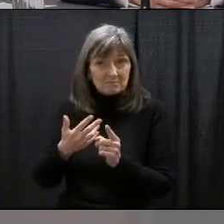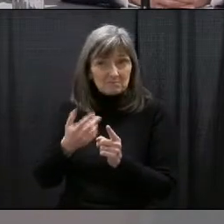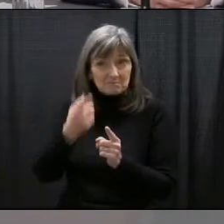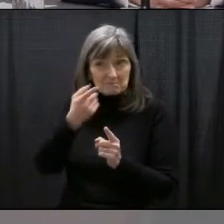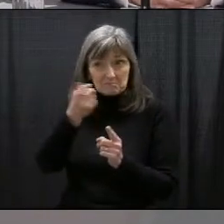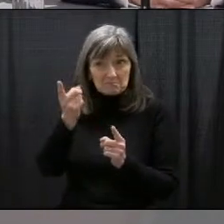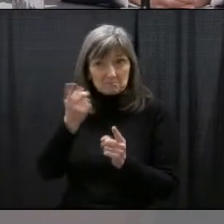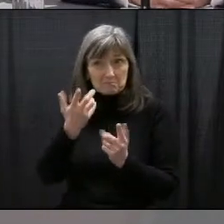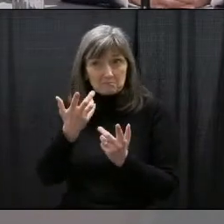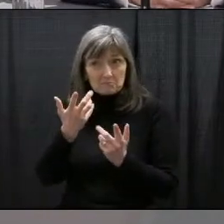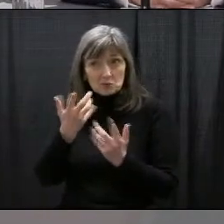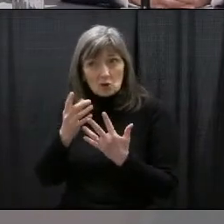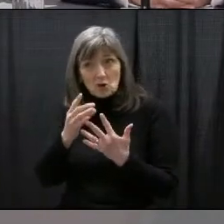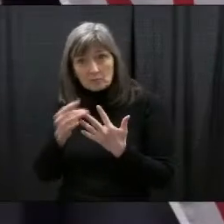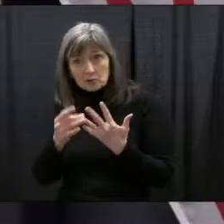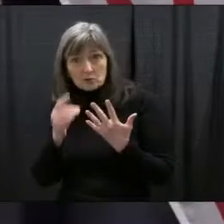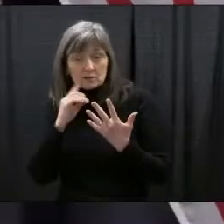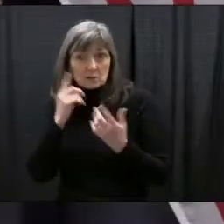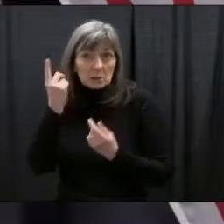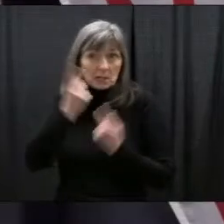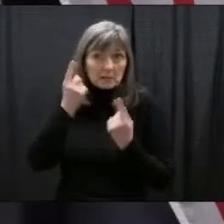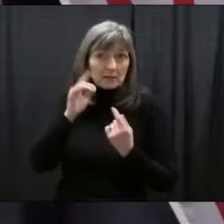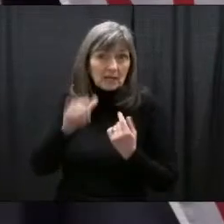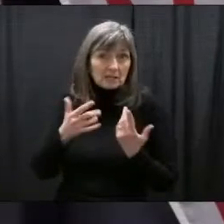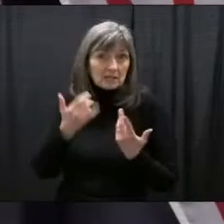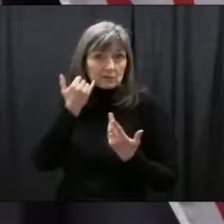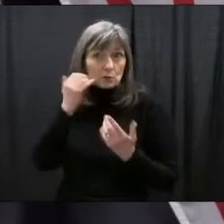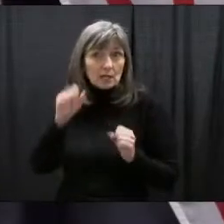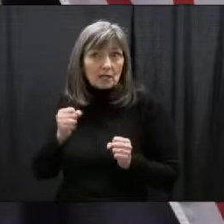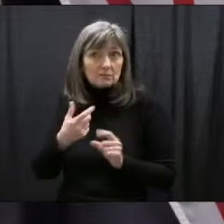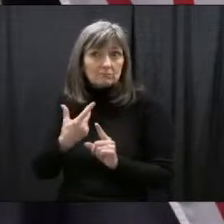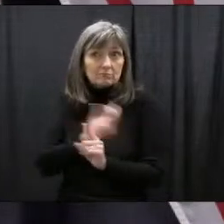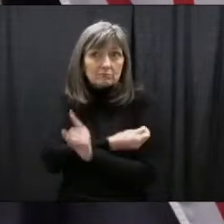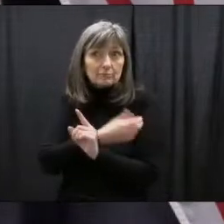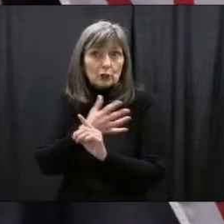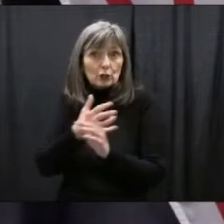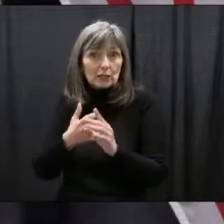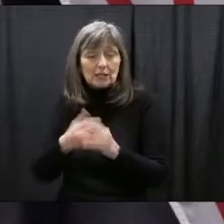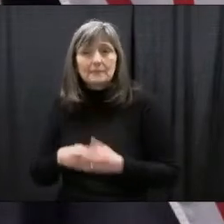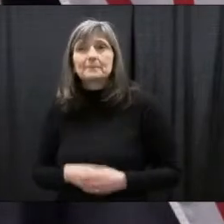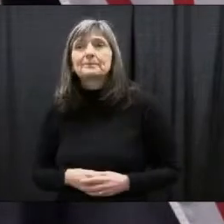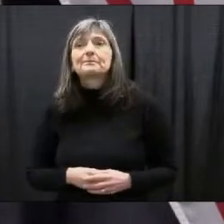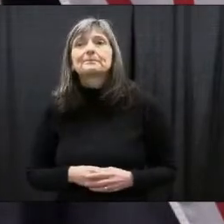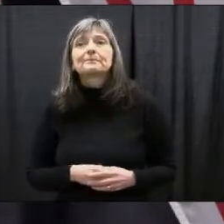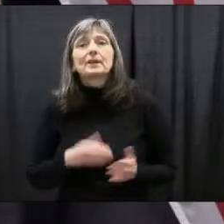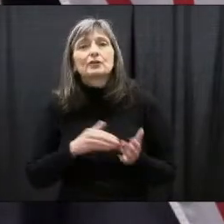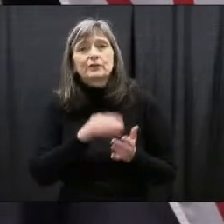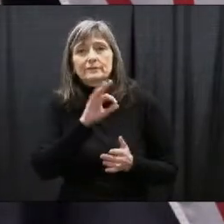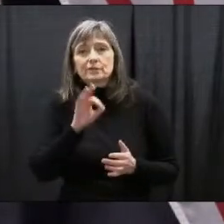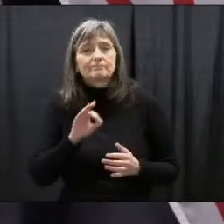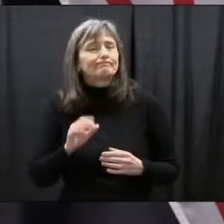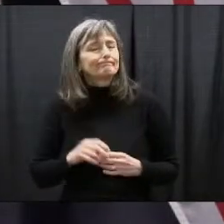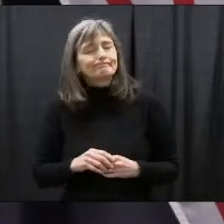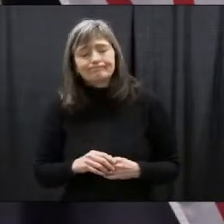opportunity to get this dose a little earlier? At the moment, that's not something we're considering